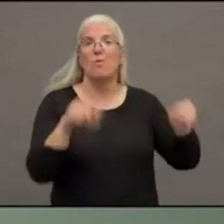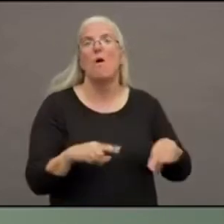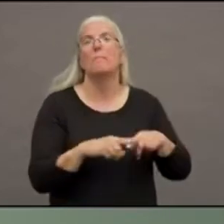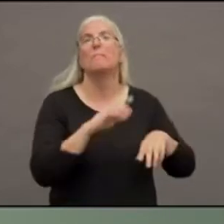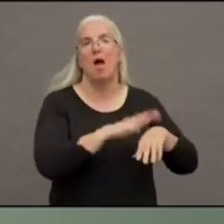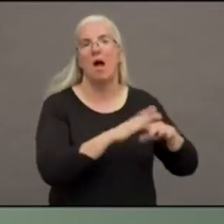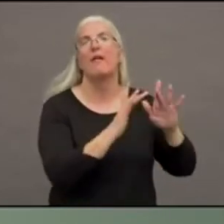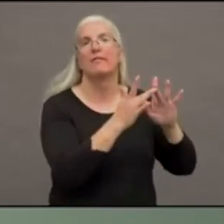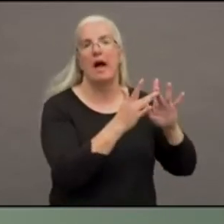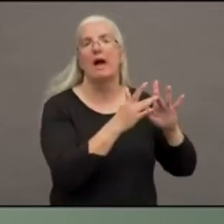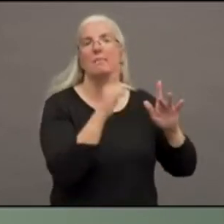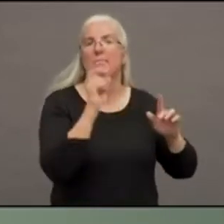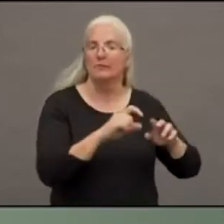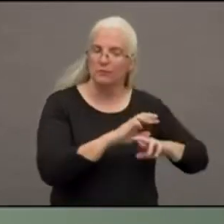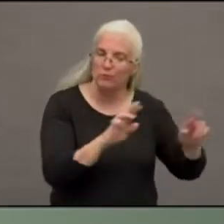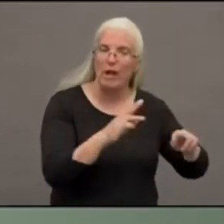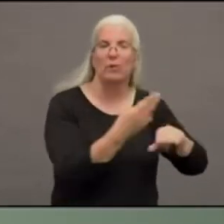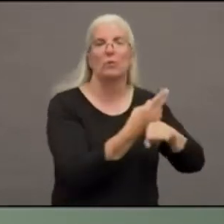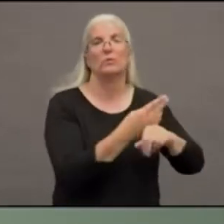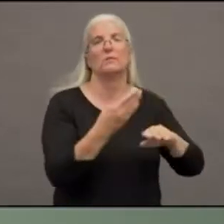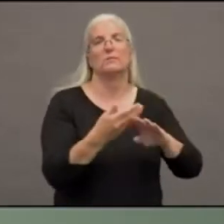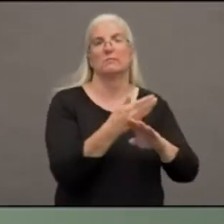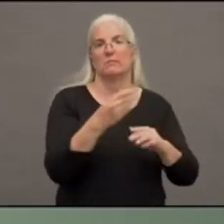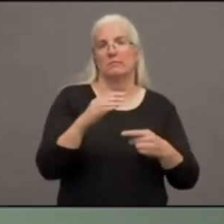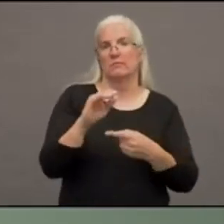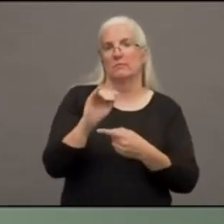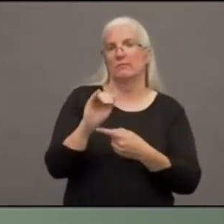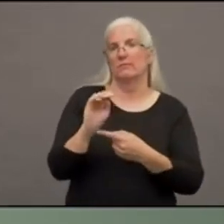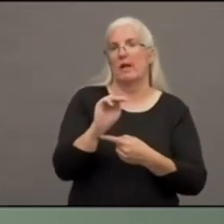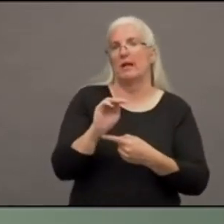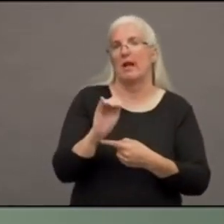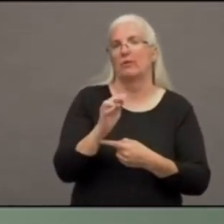now at our website, which is